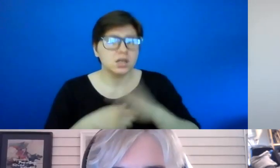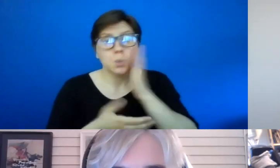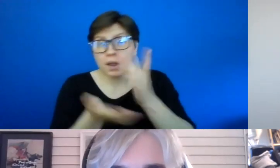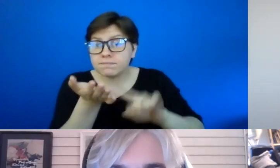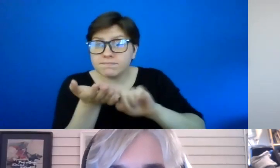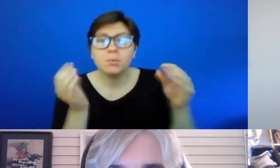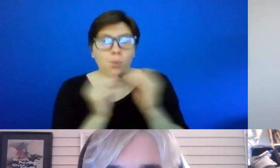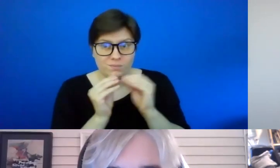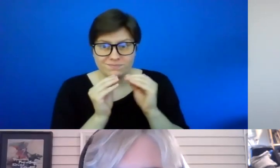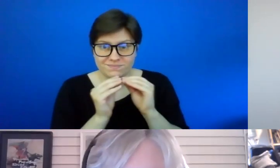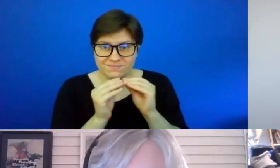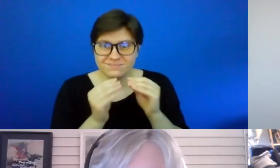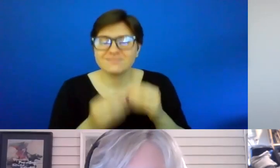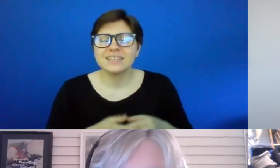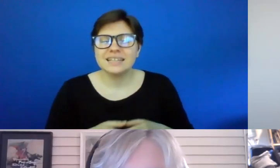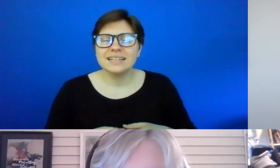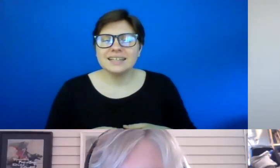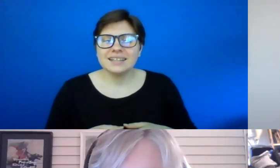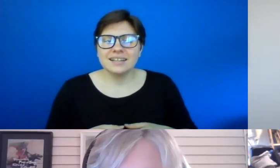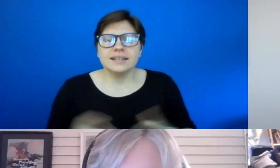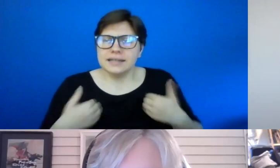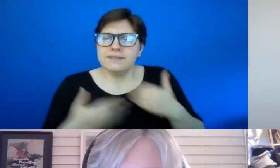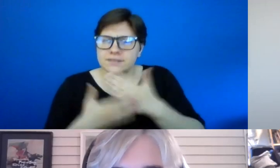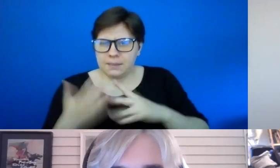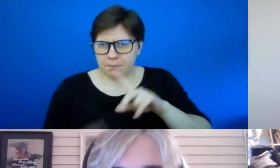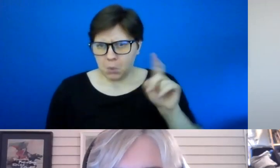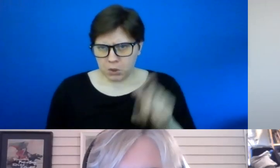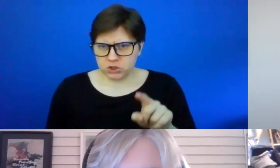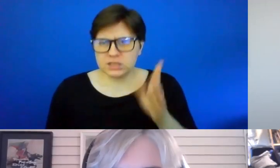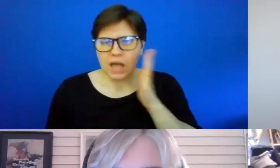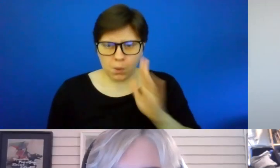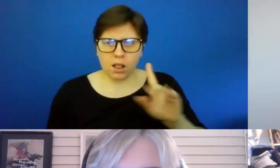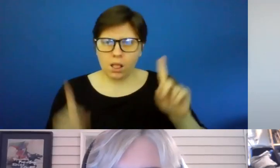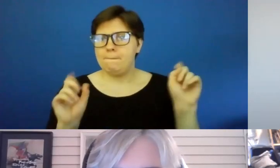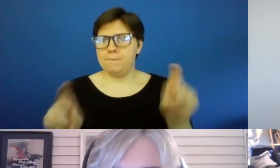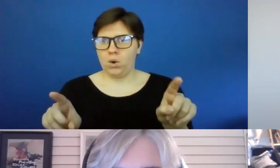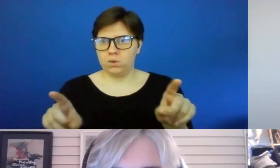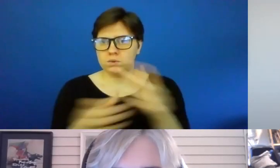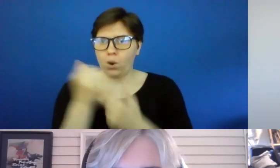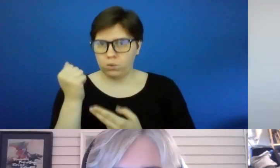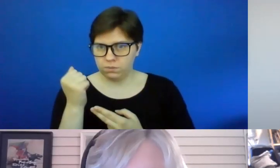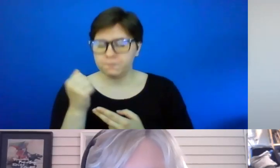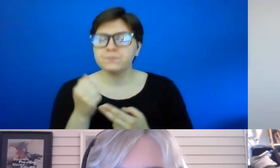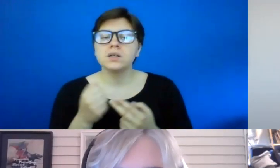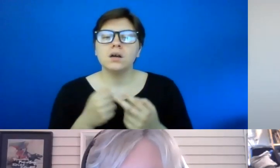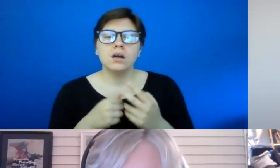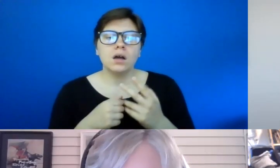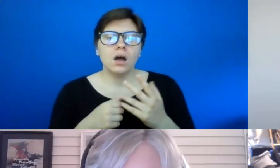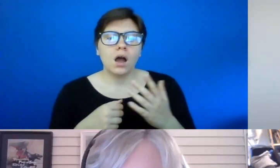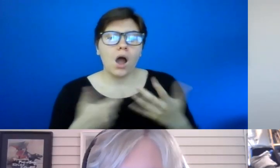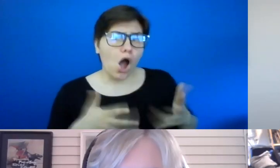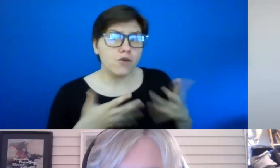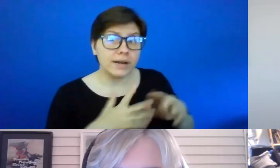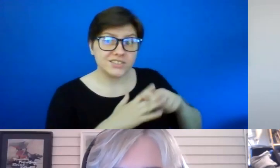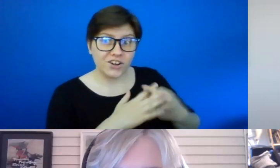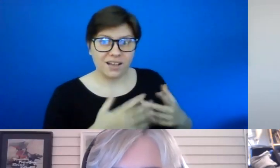bit more now in depth. I have some questions that I'll be posing to both of you. And then we're already starting to get a